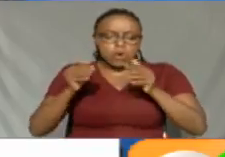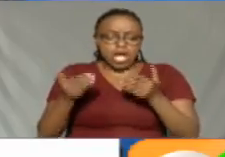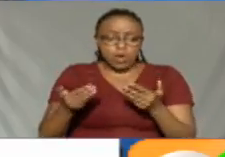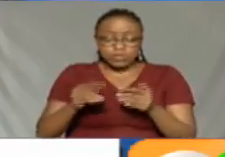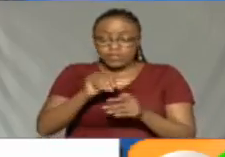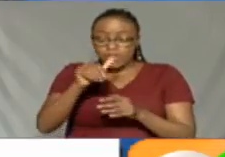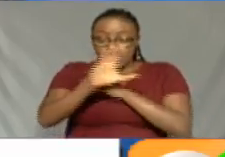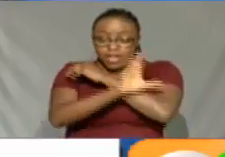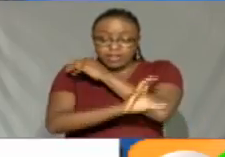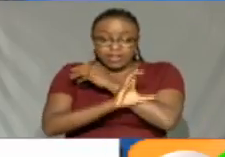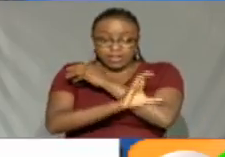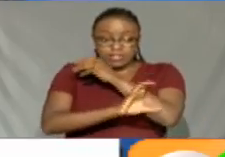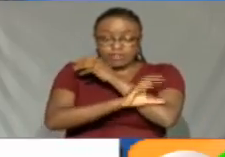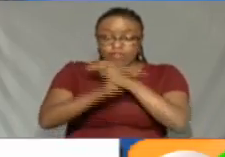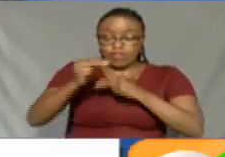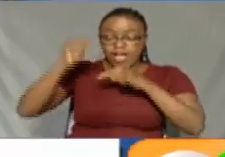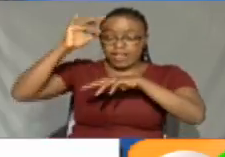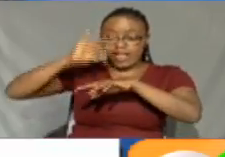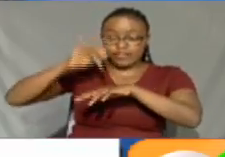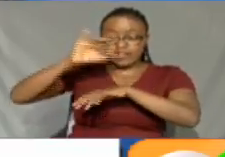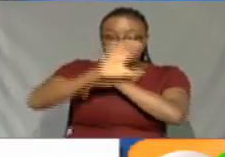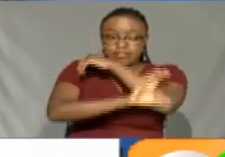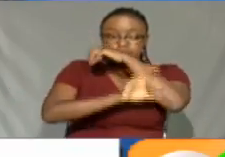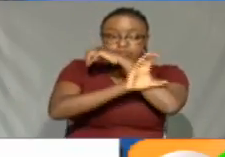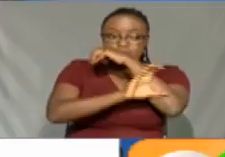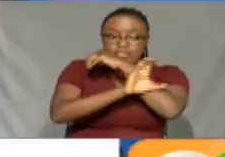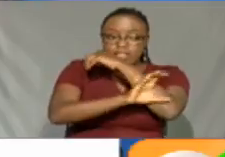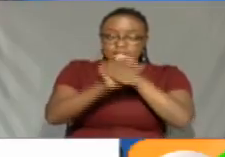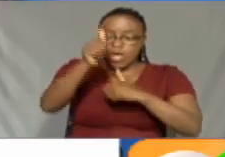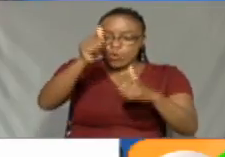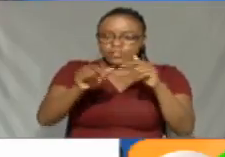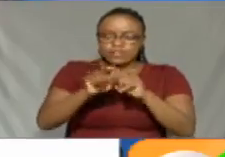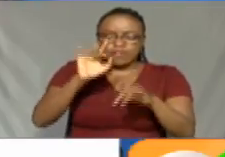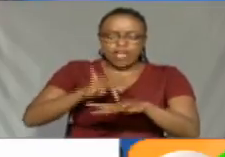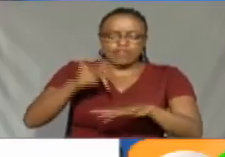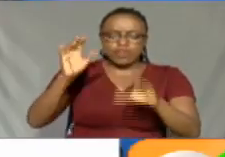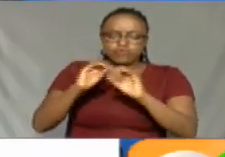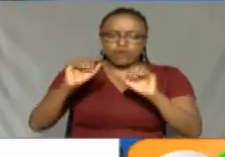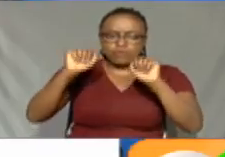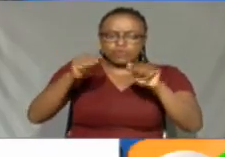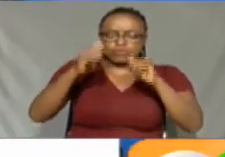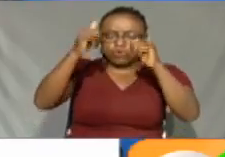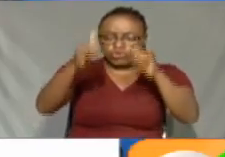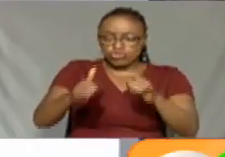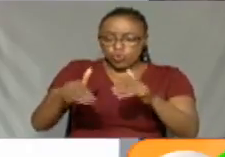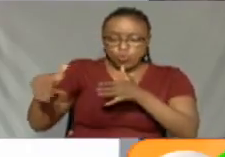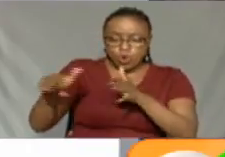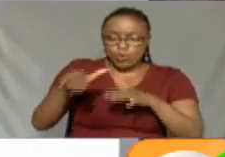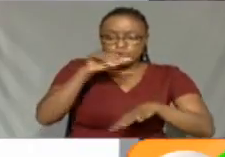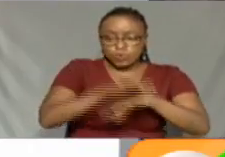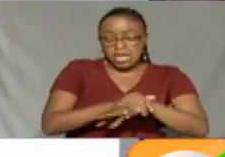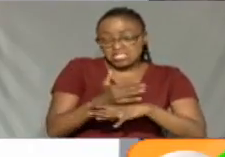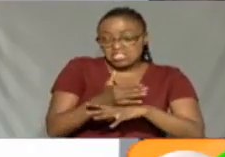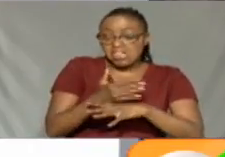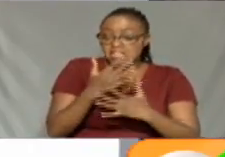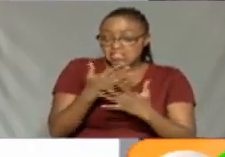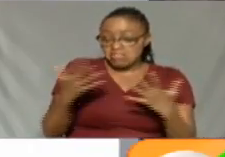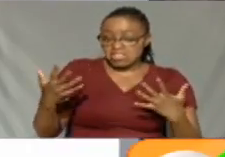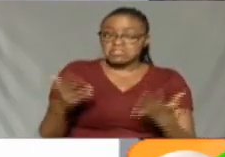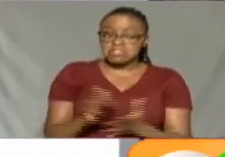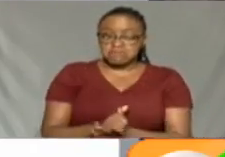other countries. Of the highly affected countries, the countries that are not affected, those could be new source markets. Expanding